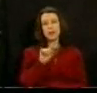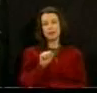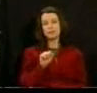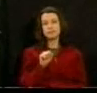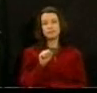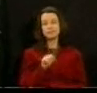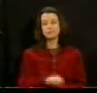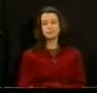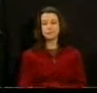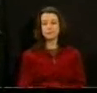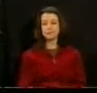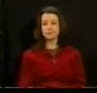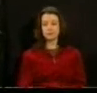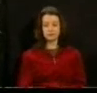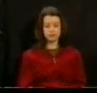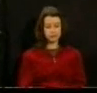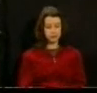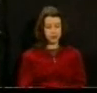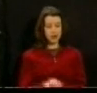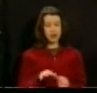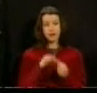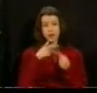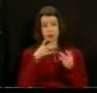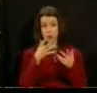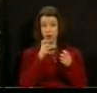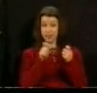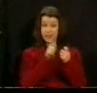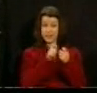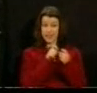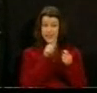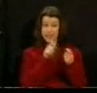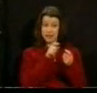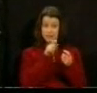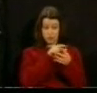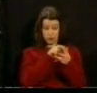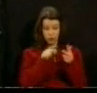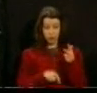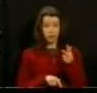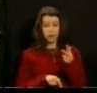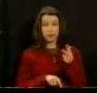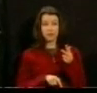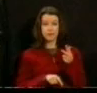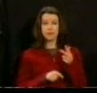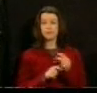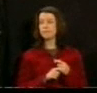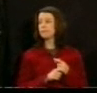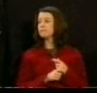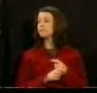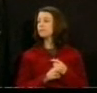But unless you want to stick just to that specific of a recommendation.